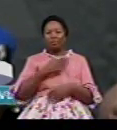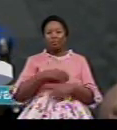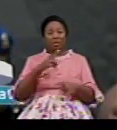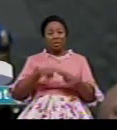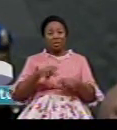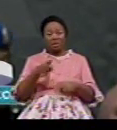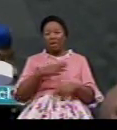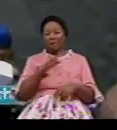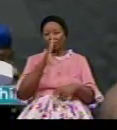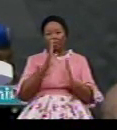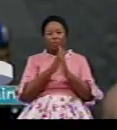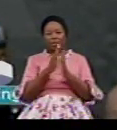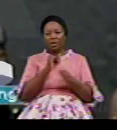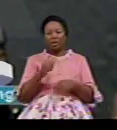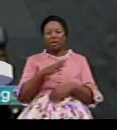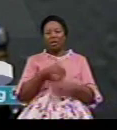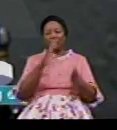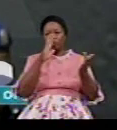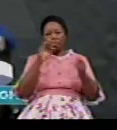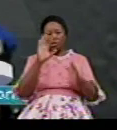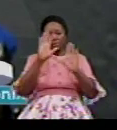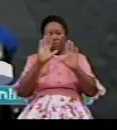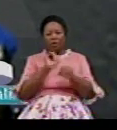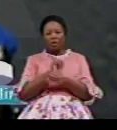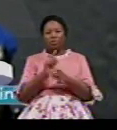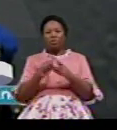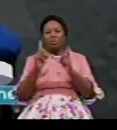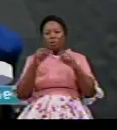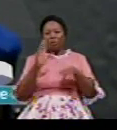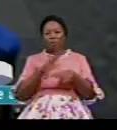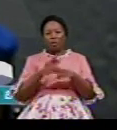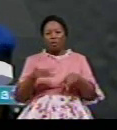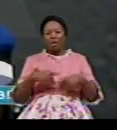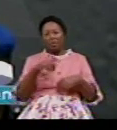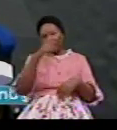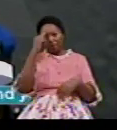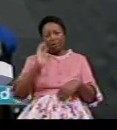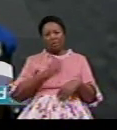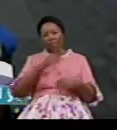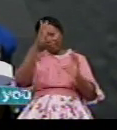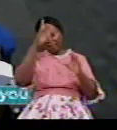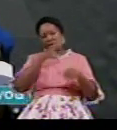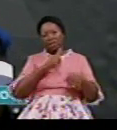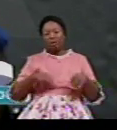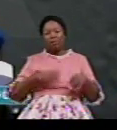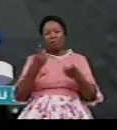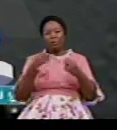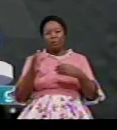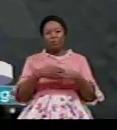with correct our information. Coming to pray for you. So that we can help you further.